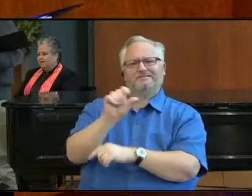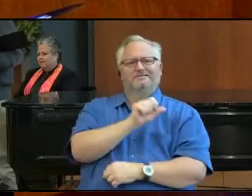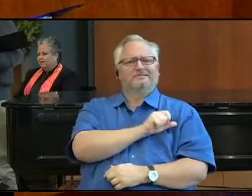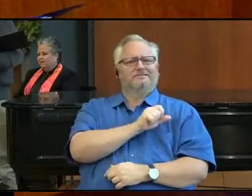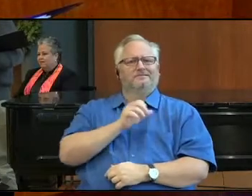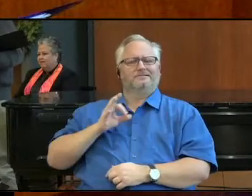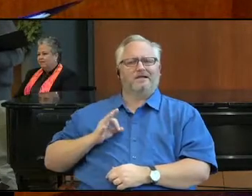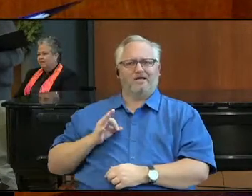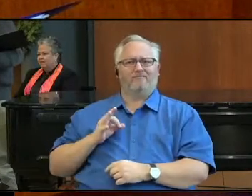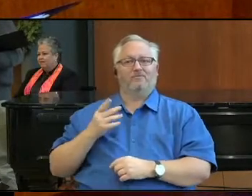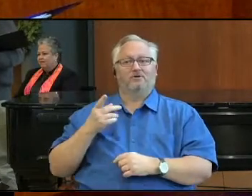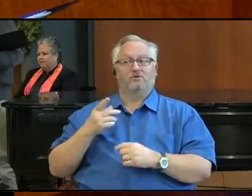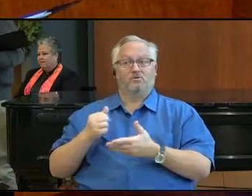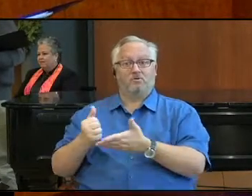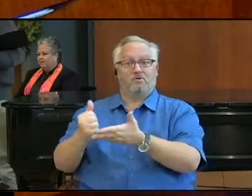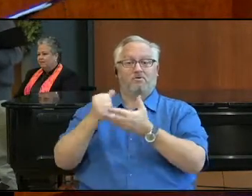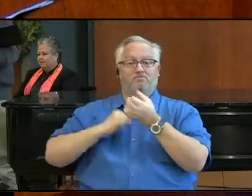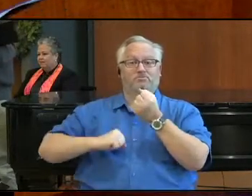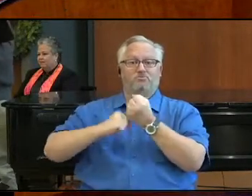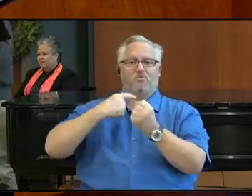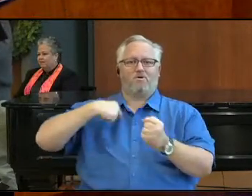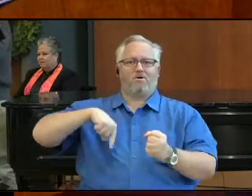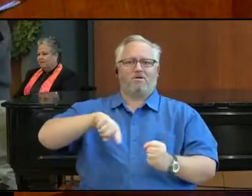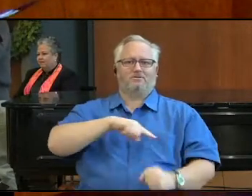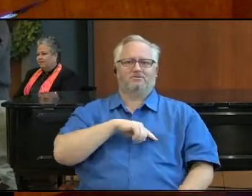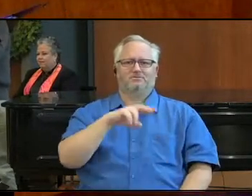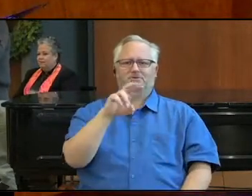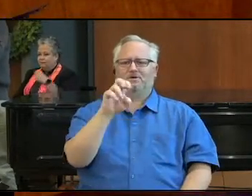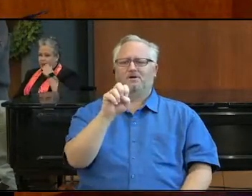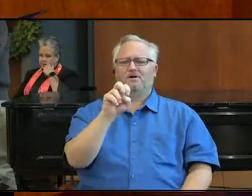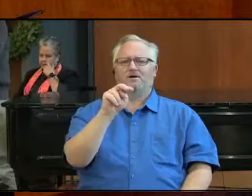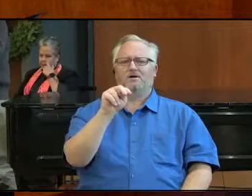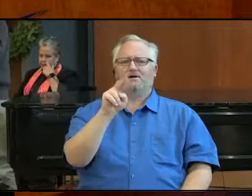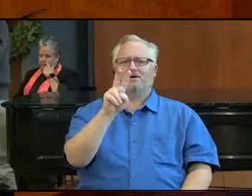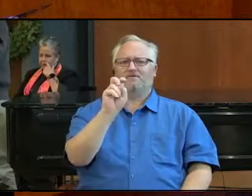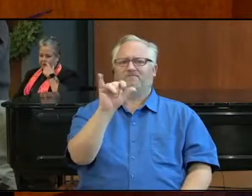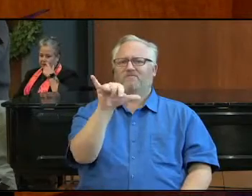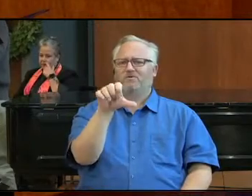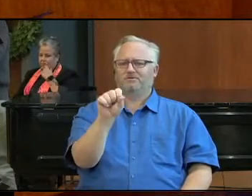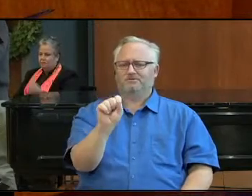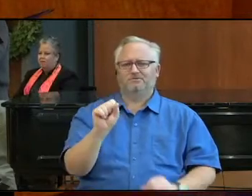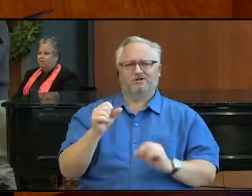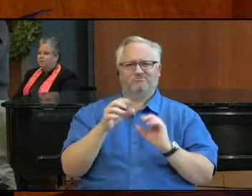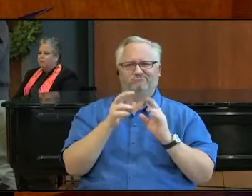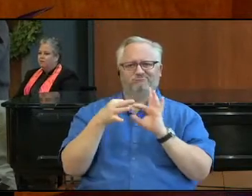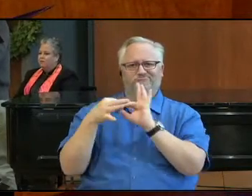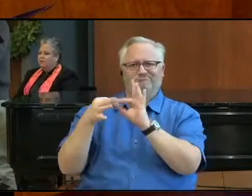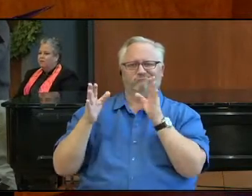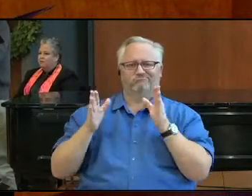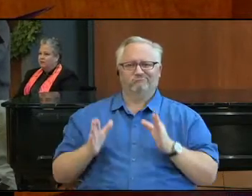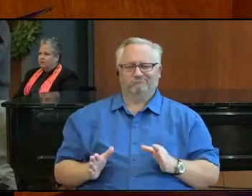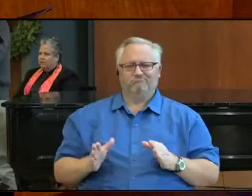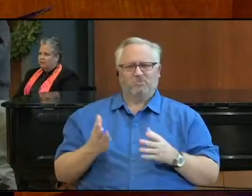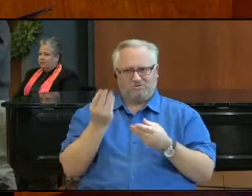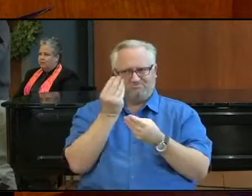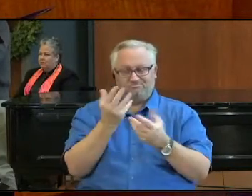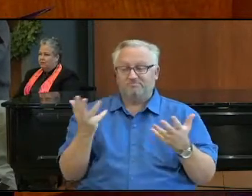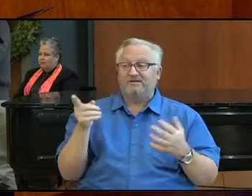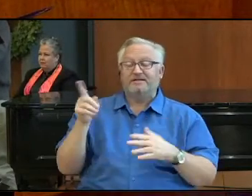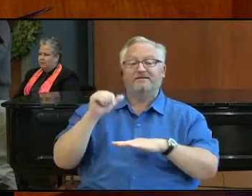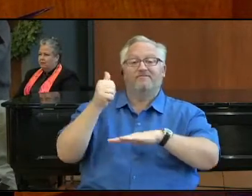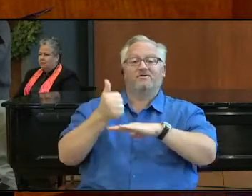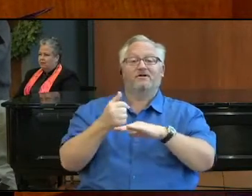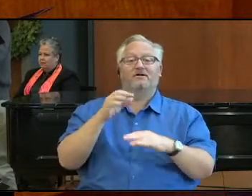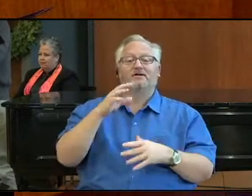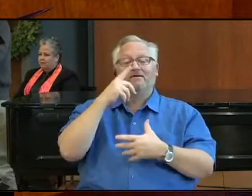us envoys throughout our respective congregations. So I just want to throw in that shout out. Bruce founded Faith-Based Advocacy